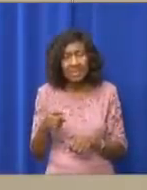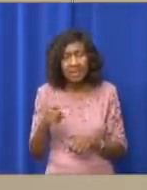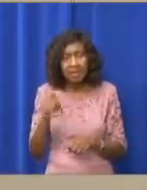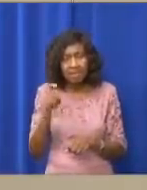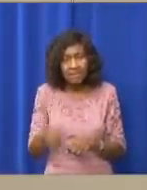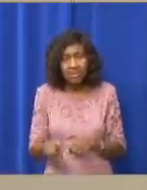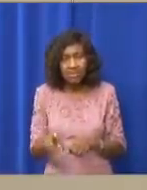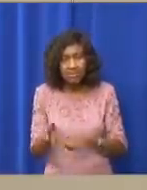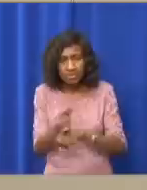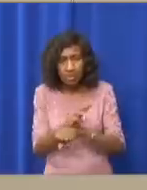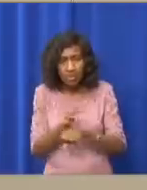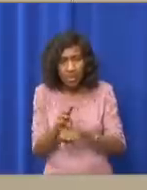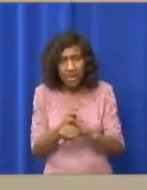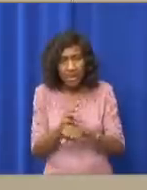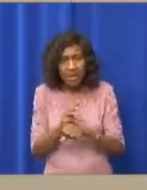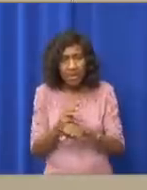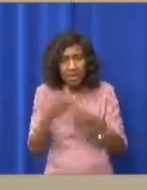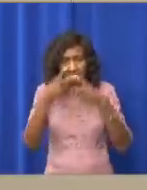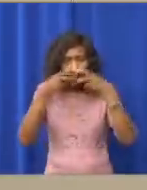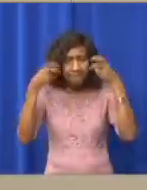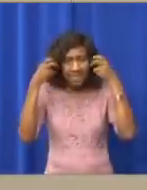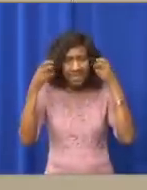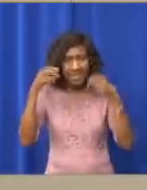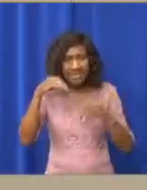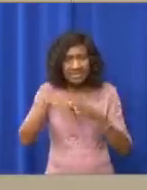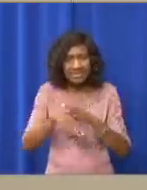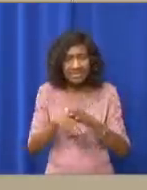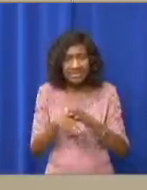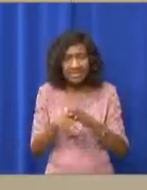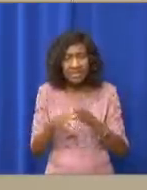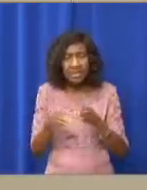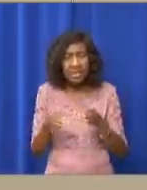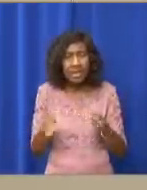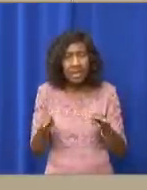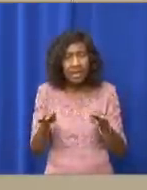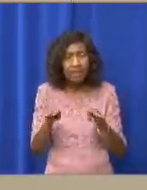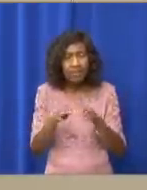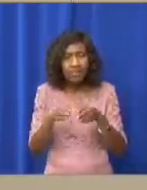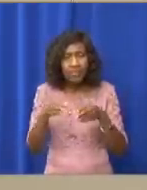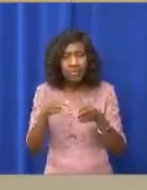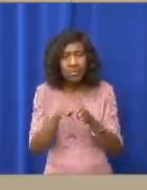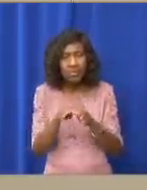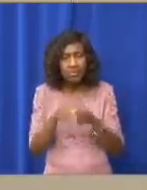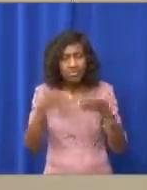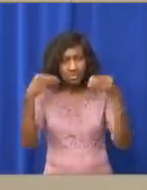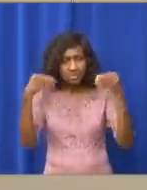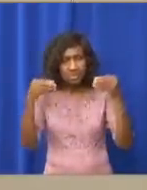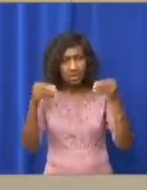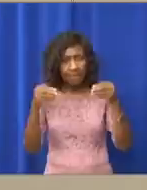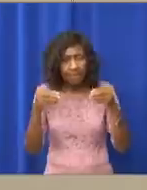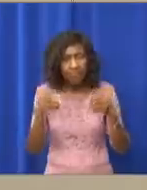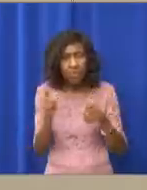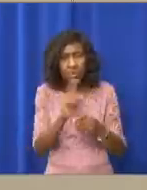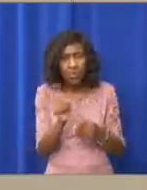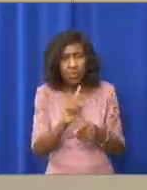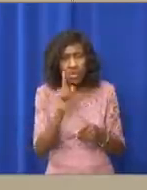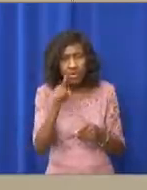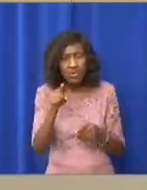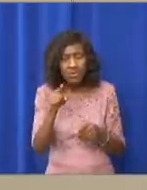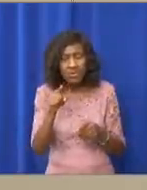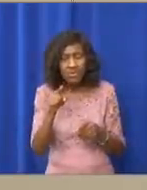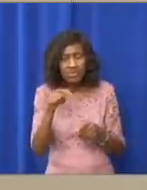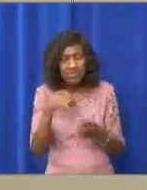all enclosed public spaces where it is difficult or impossible to distance